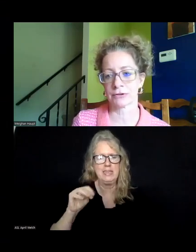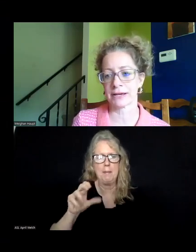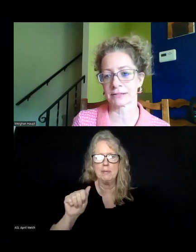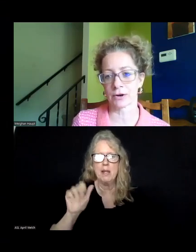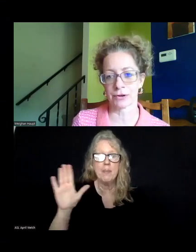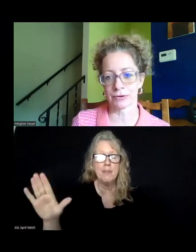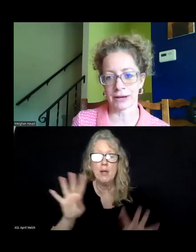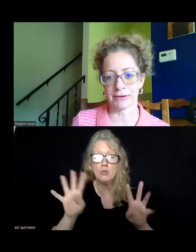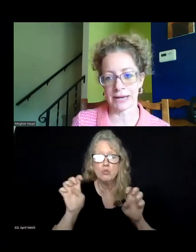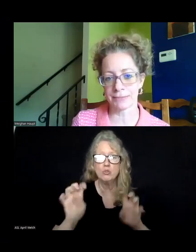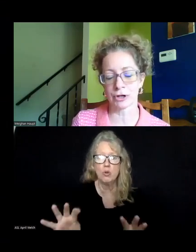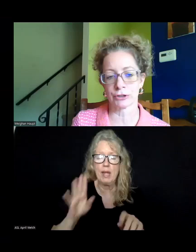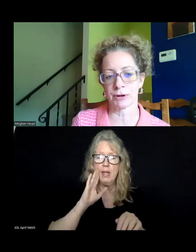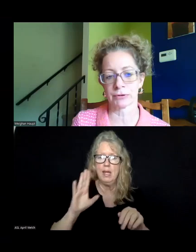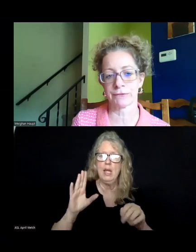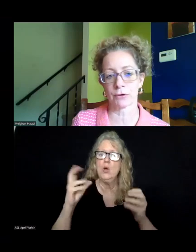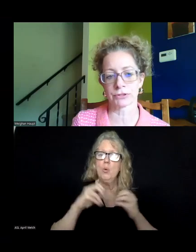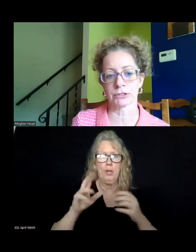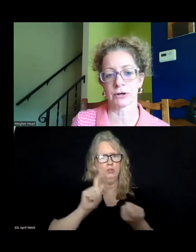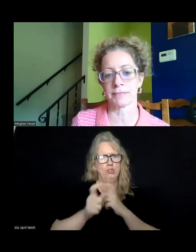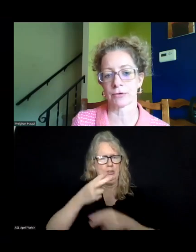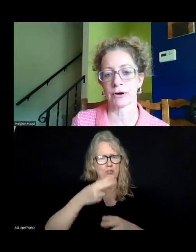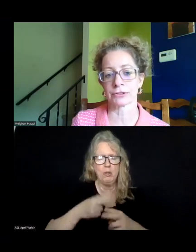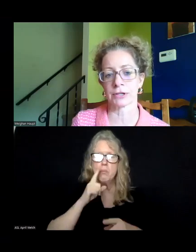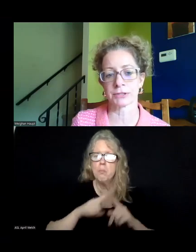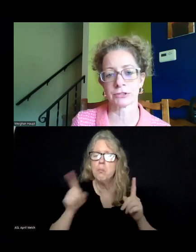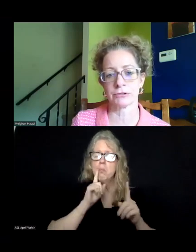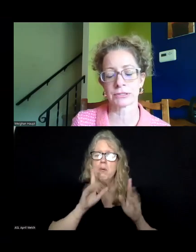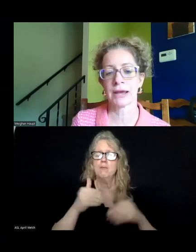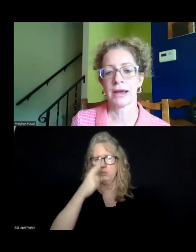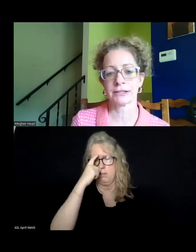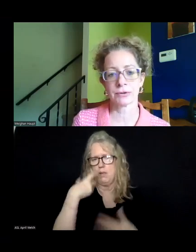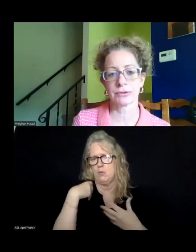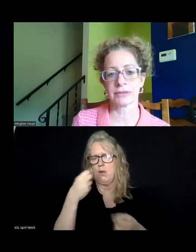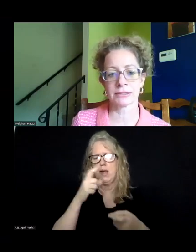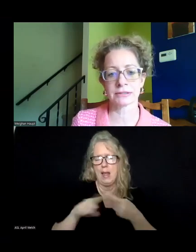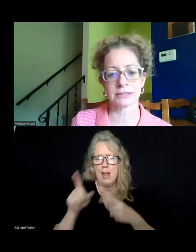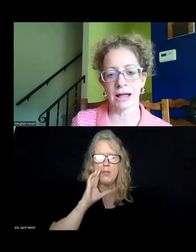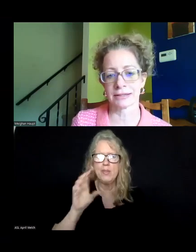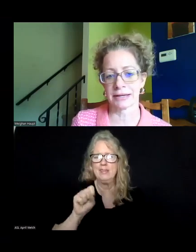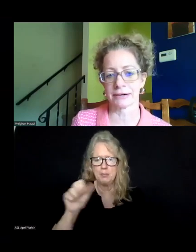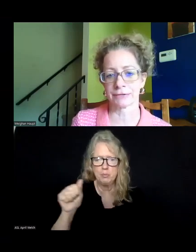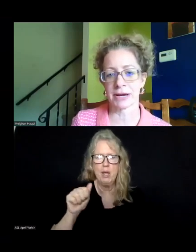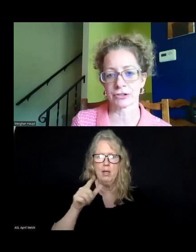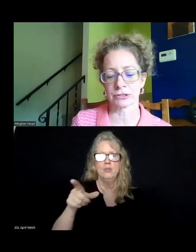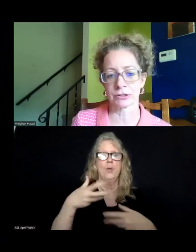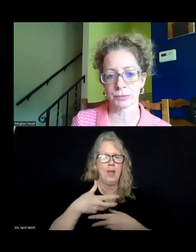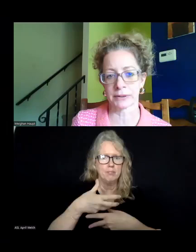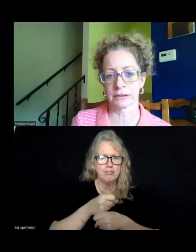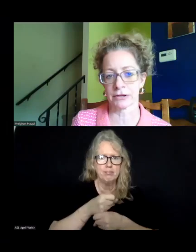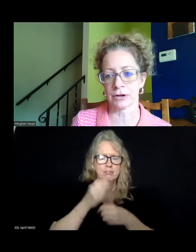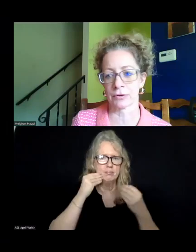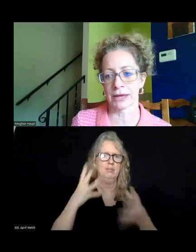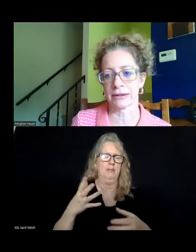That survey is going through kind of a name change, but it really focuses on mental health and substance use. And so this is consolidated information. So